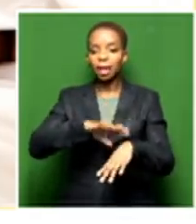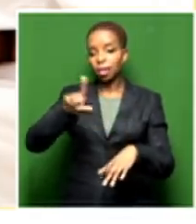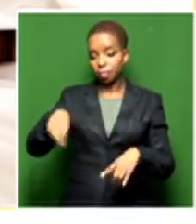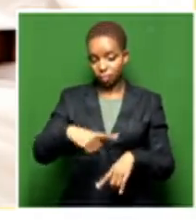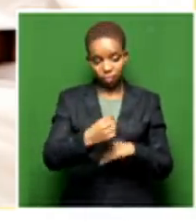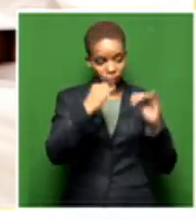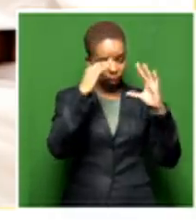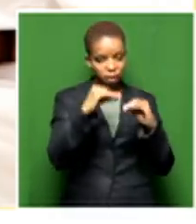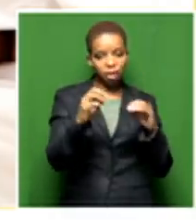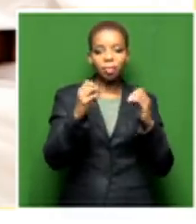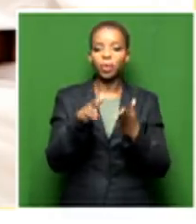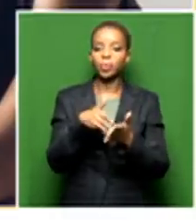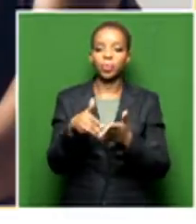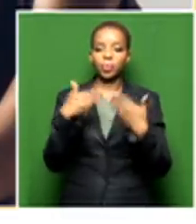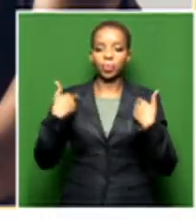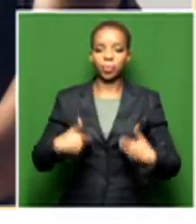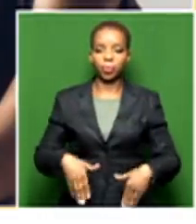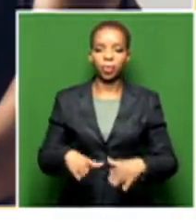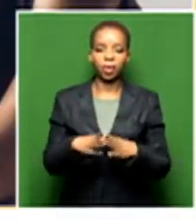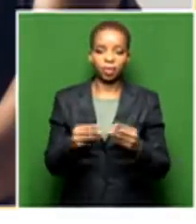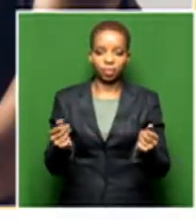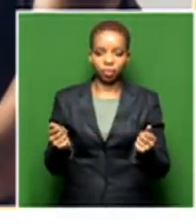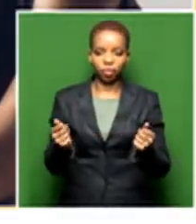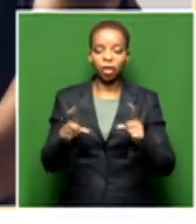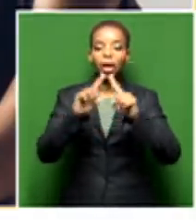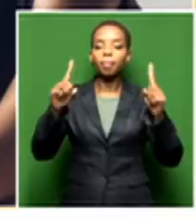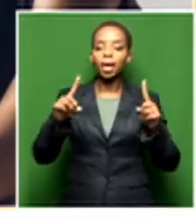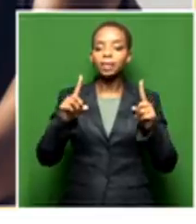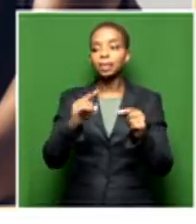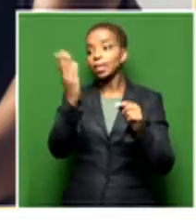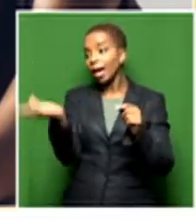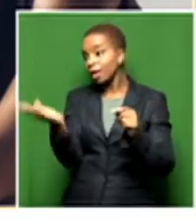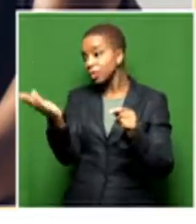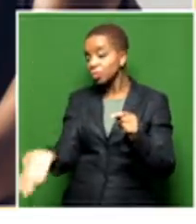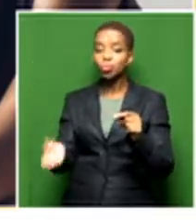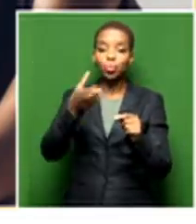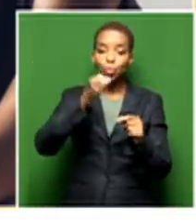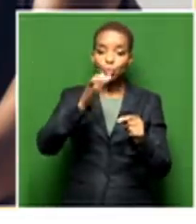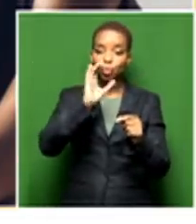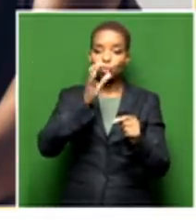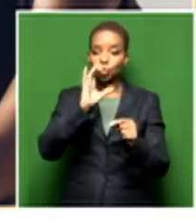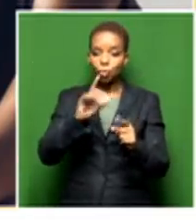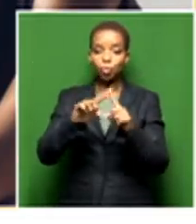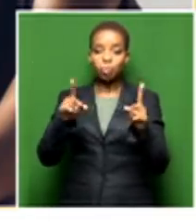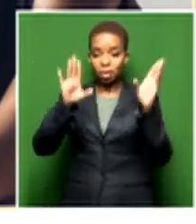okay. But certainly not after 2-3 in the afternoon if you intend to sleep well that night.